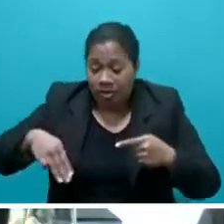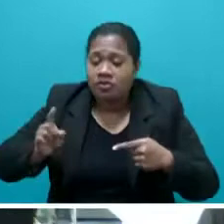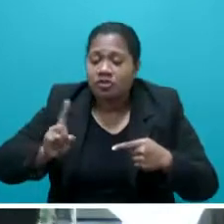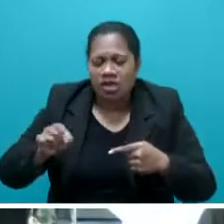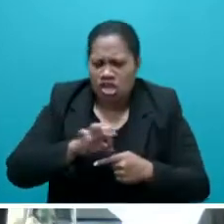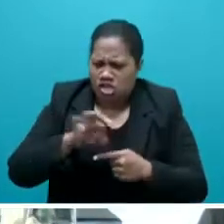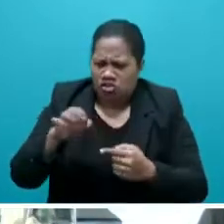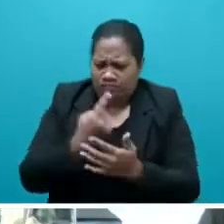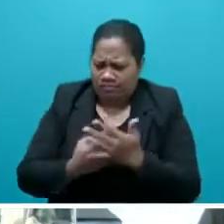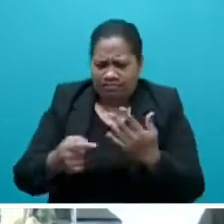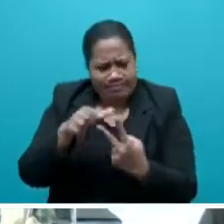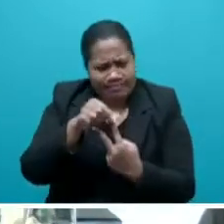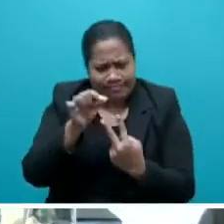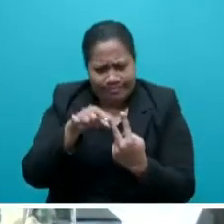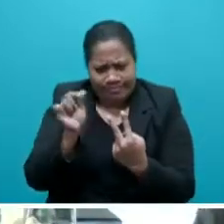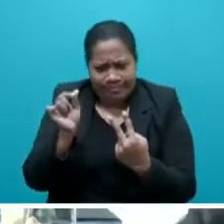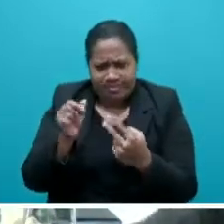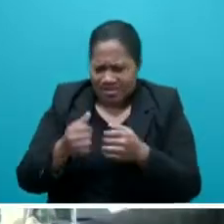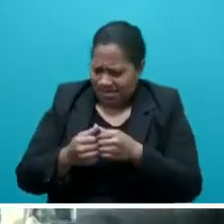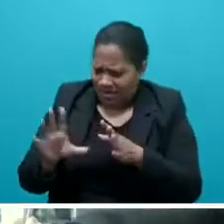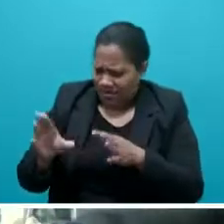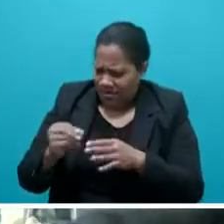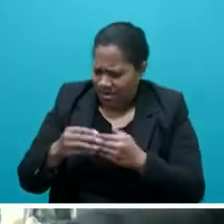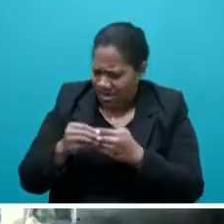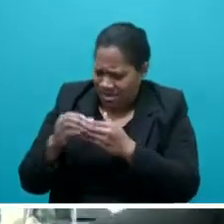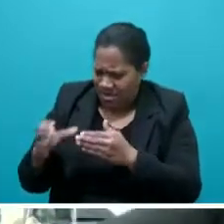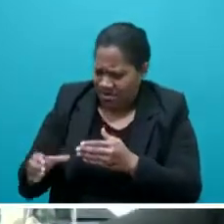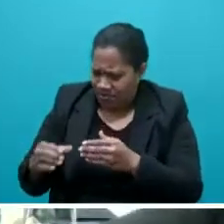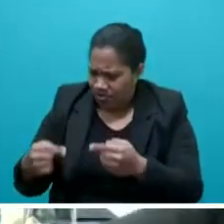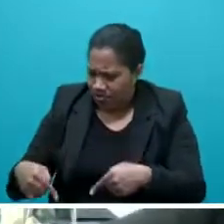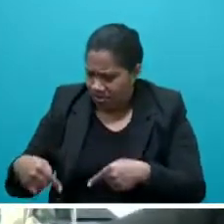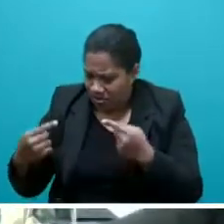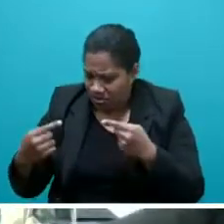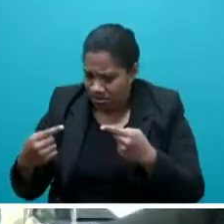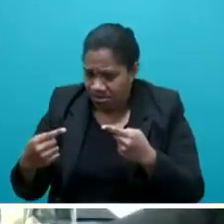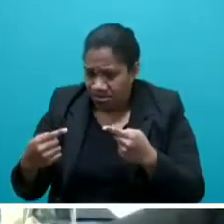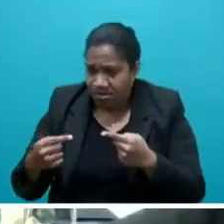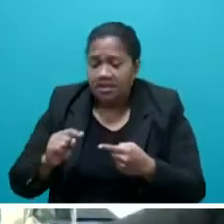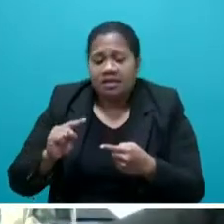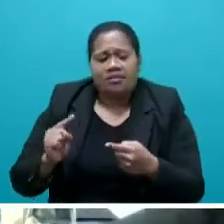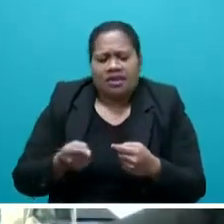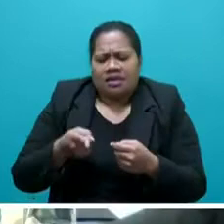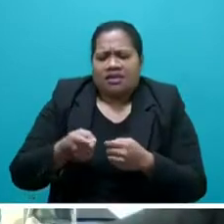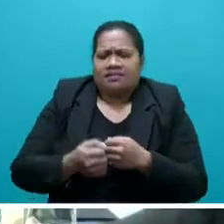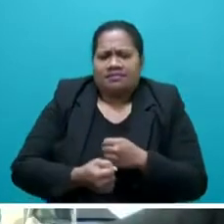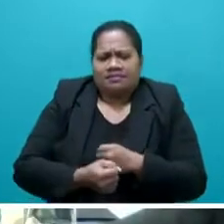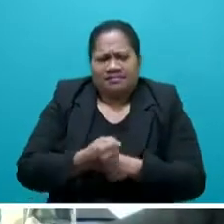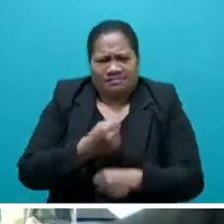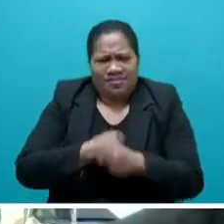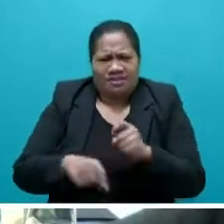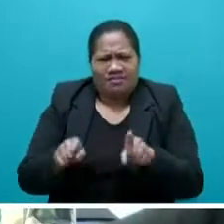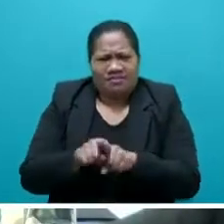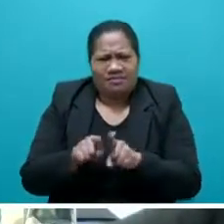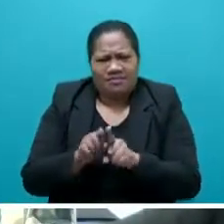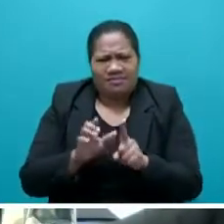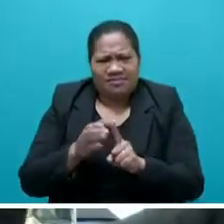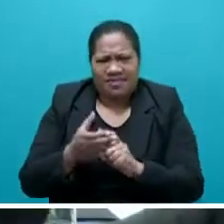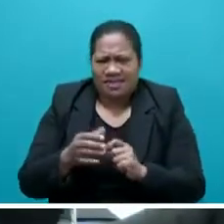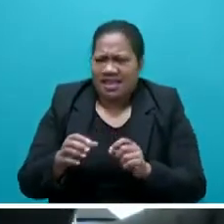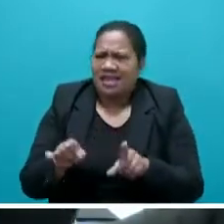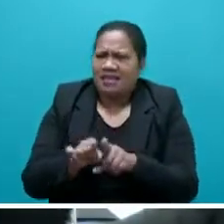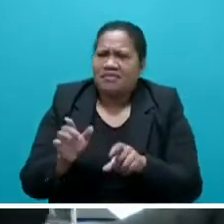chosen, beginning from the leader of opposition, which is completely unbecoming of him. However, we've become accustomed to him making unbecoming